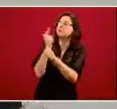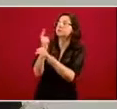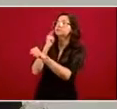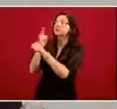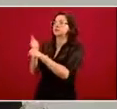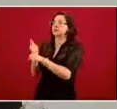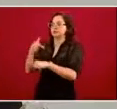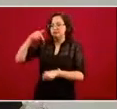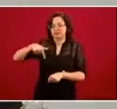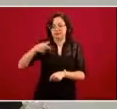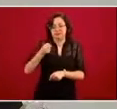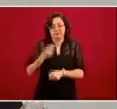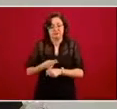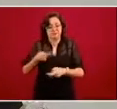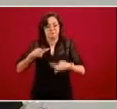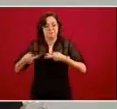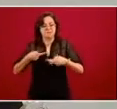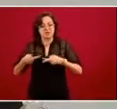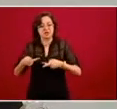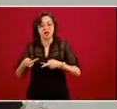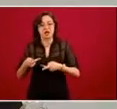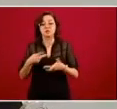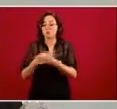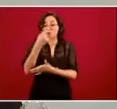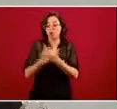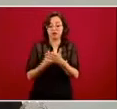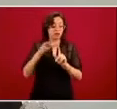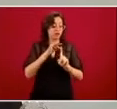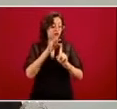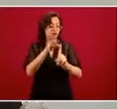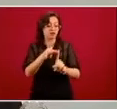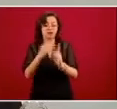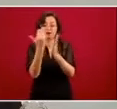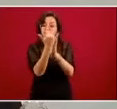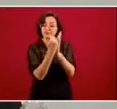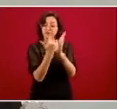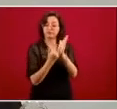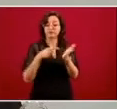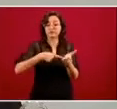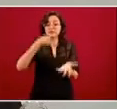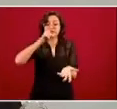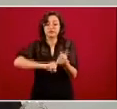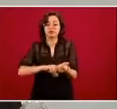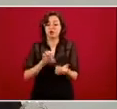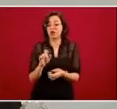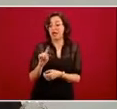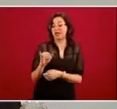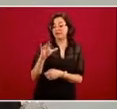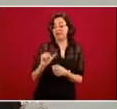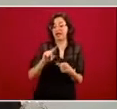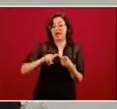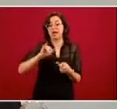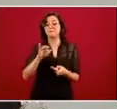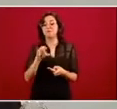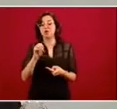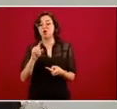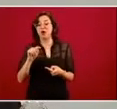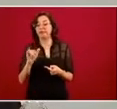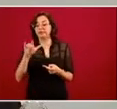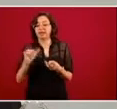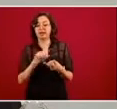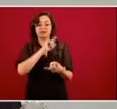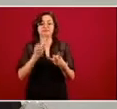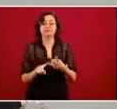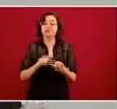world, and we've seen it and we've lived it in other countries. So the idea is that this project has the precepts that are